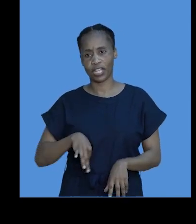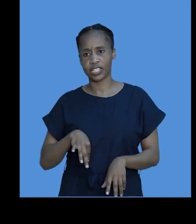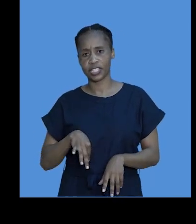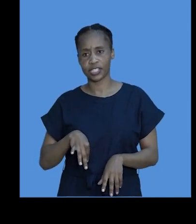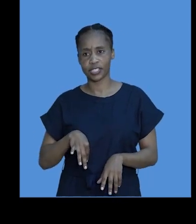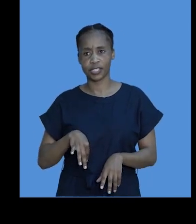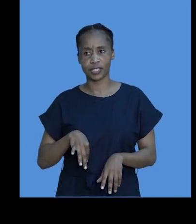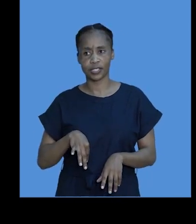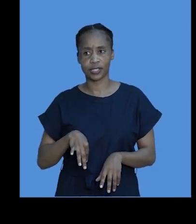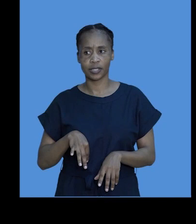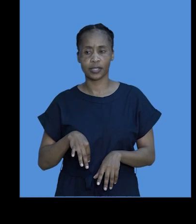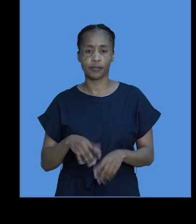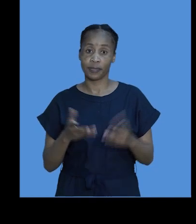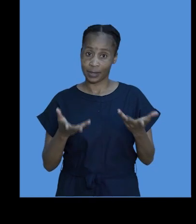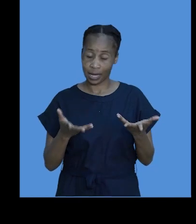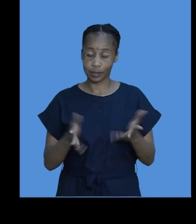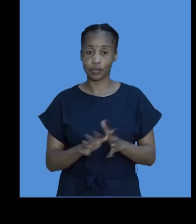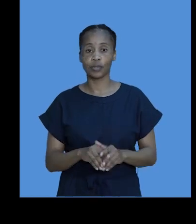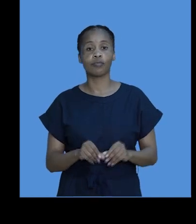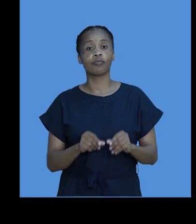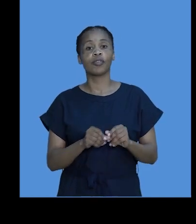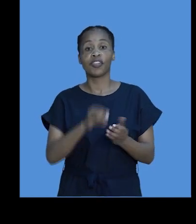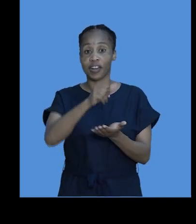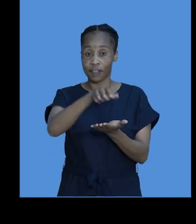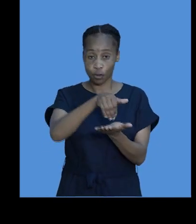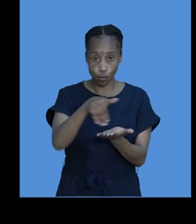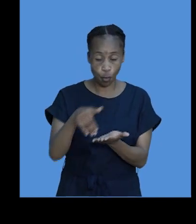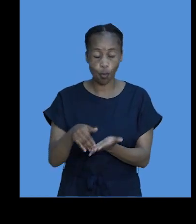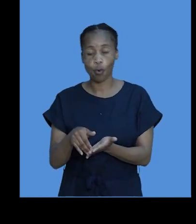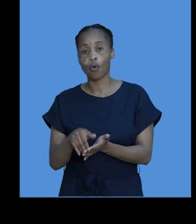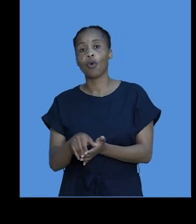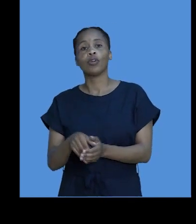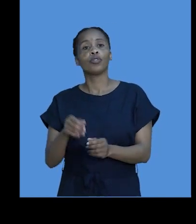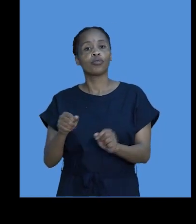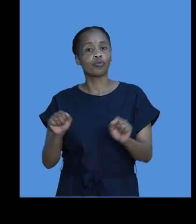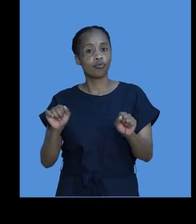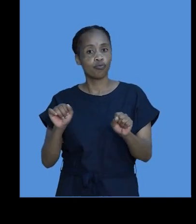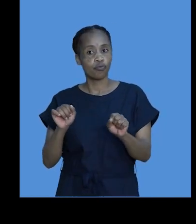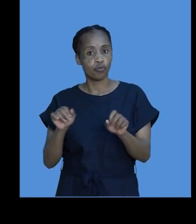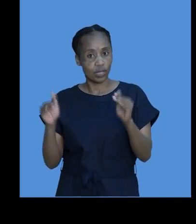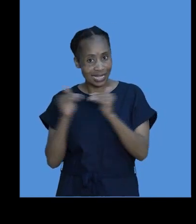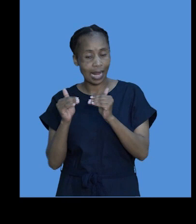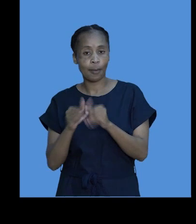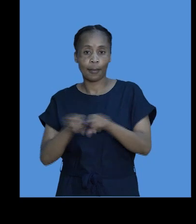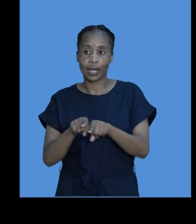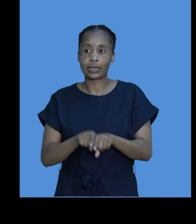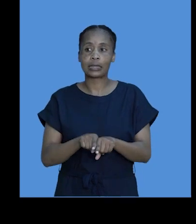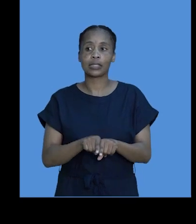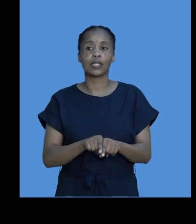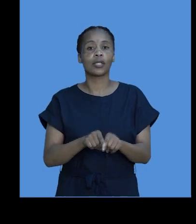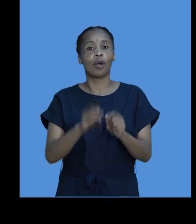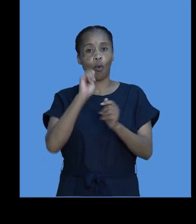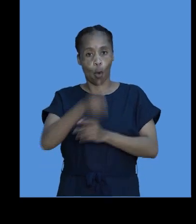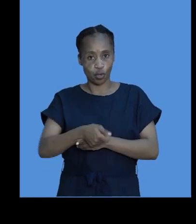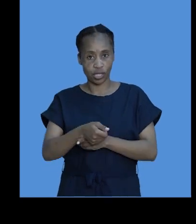the equilibrium position will be where total revenue is equals to total cost, and the business will be making